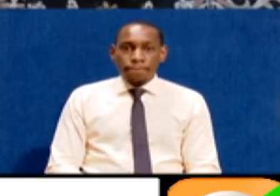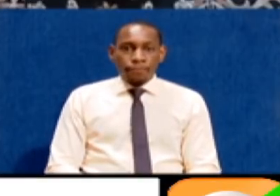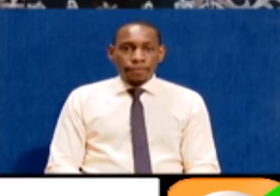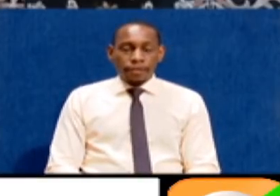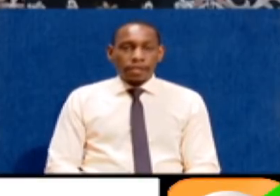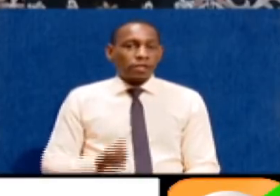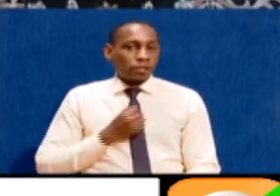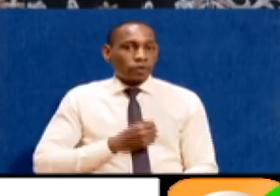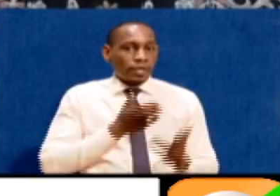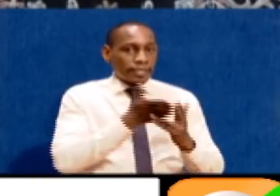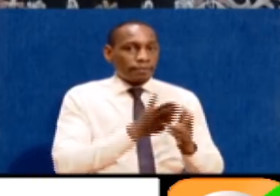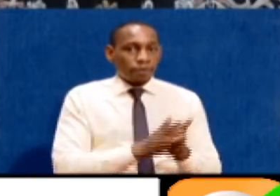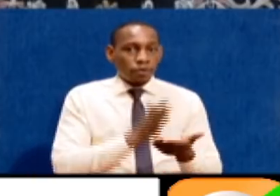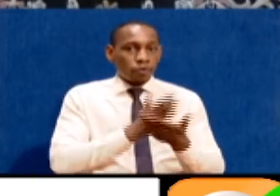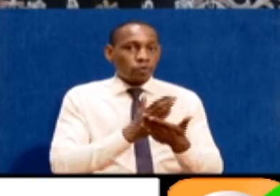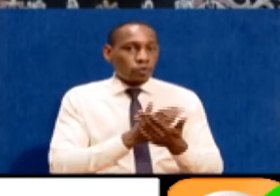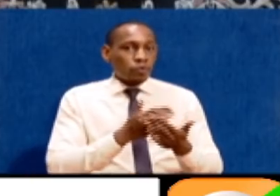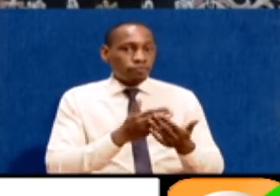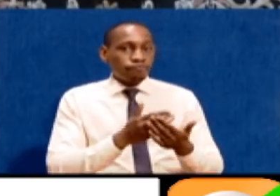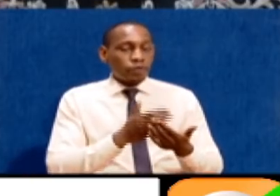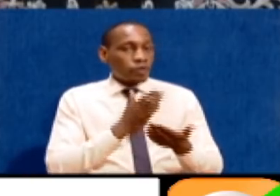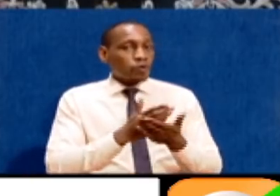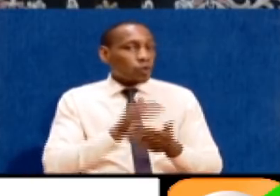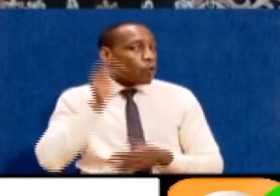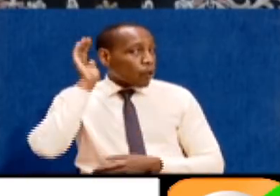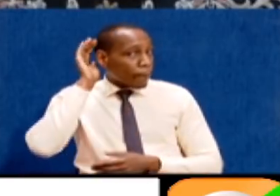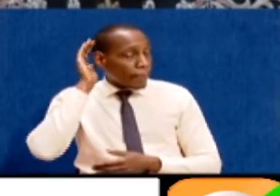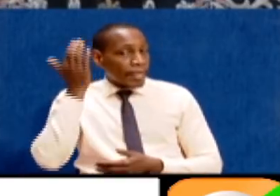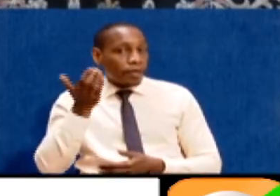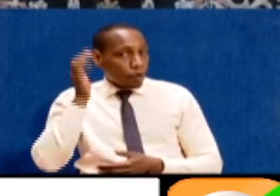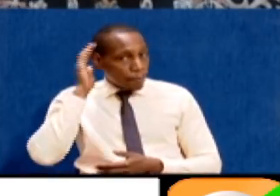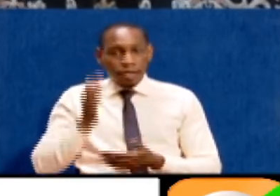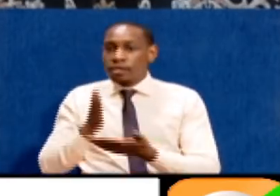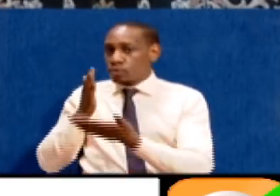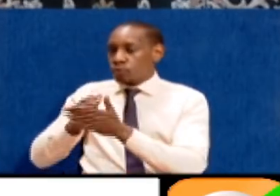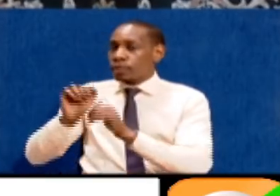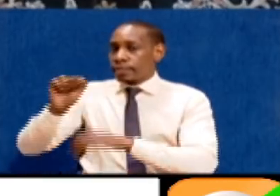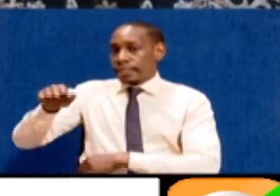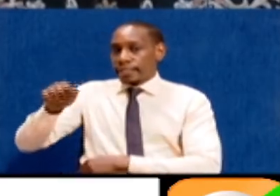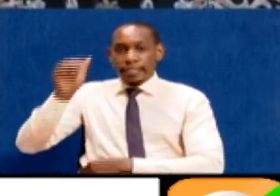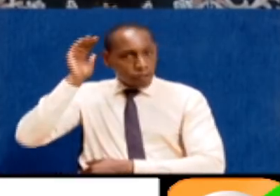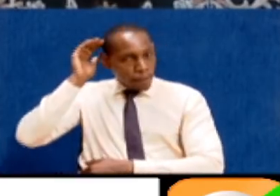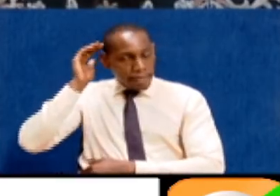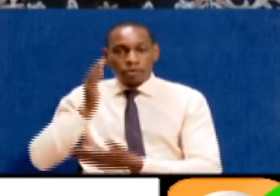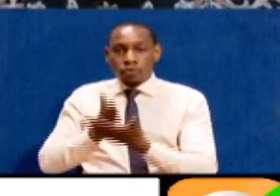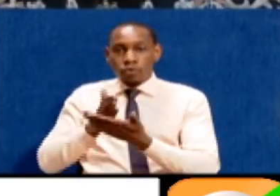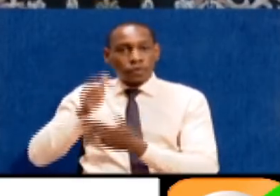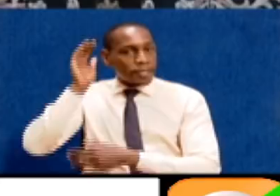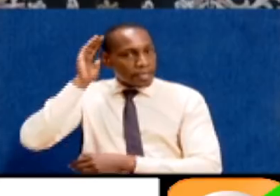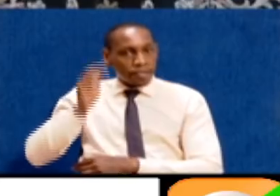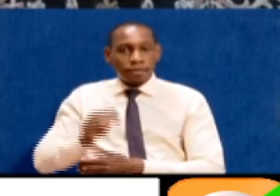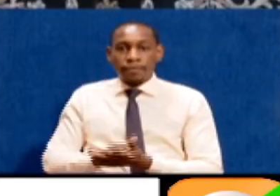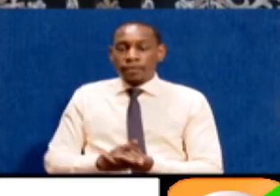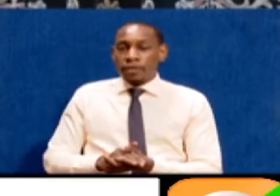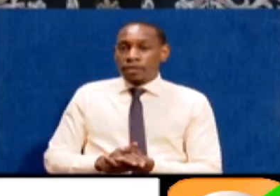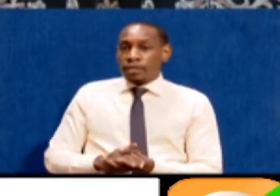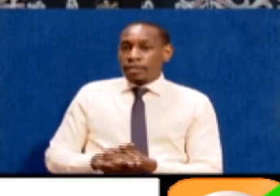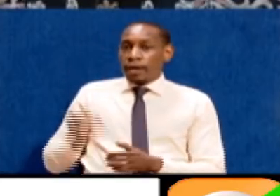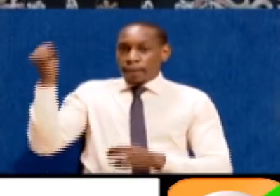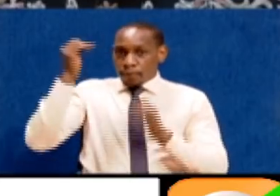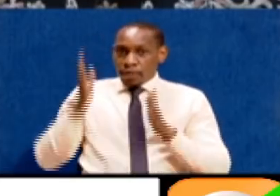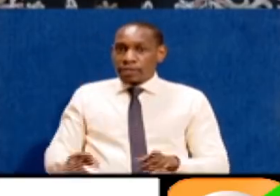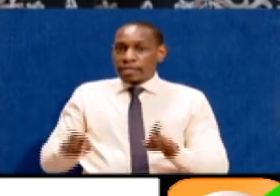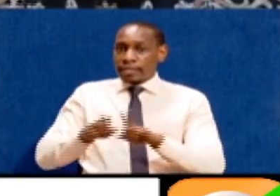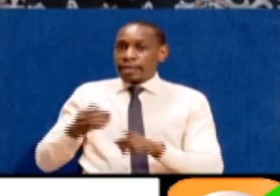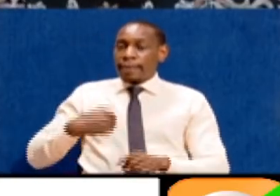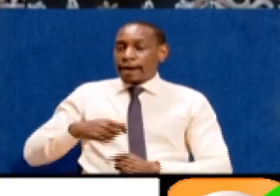Do they listen? Yes. Sorry for interrupting. Do they listen? I'm curious to know if they heed your advice. Oh yes, they do. They do, because politicians also